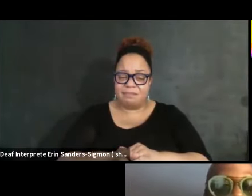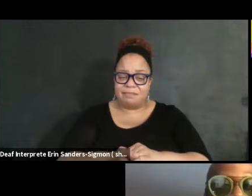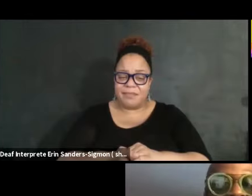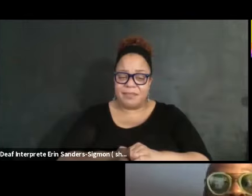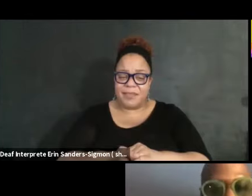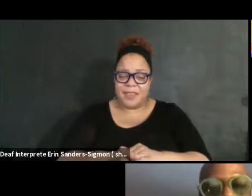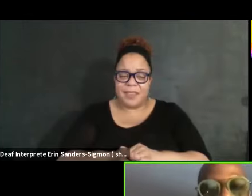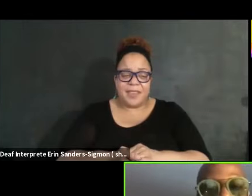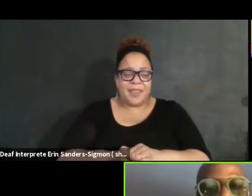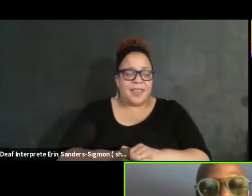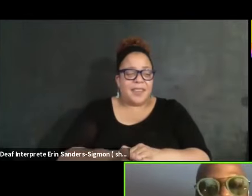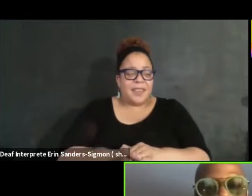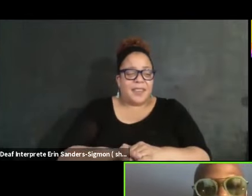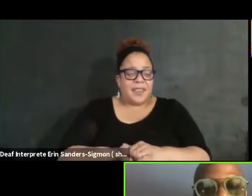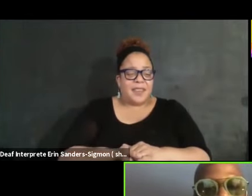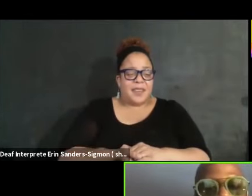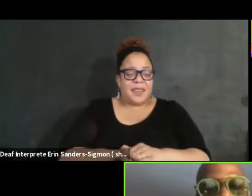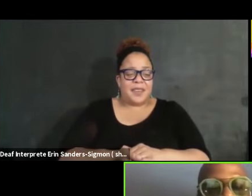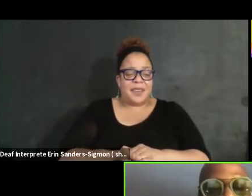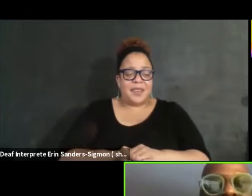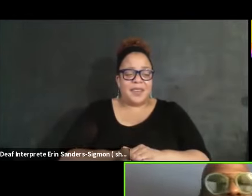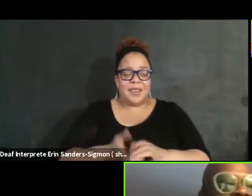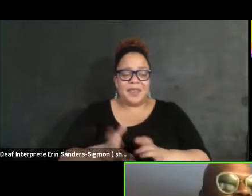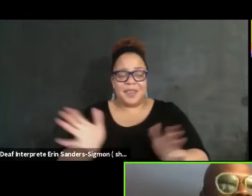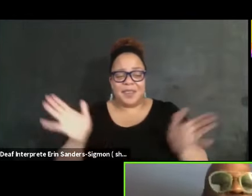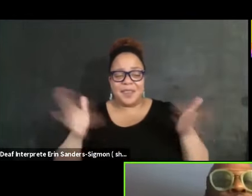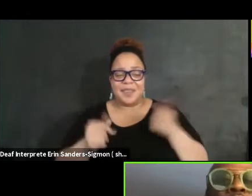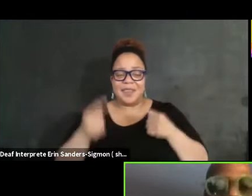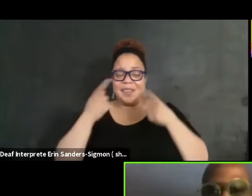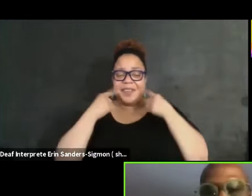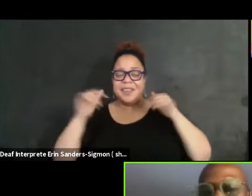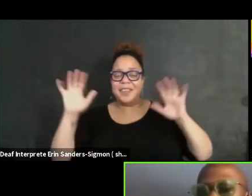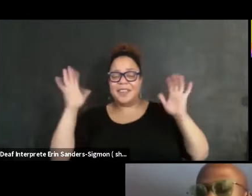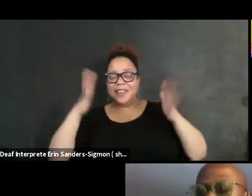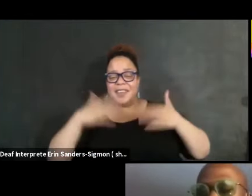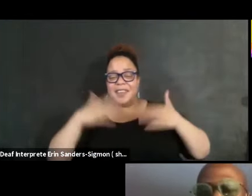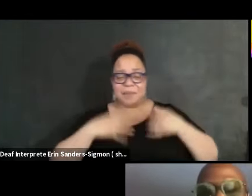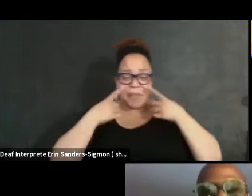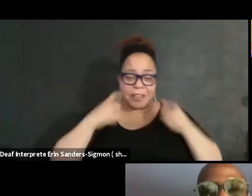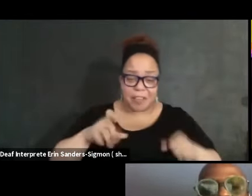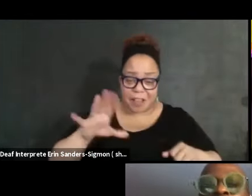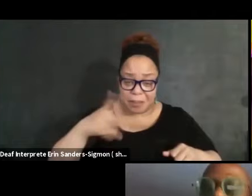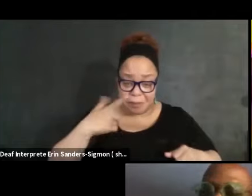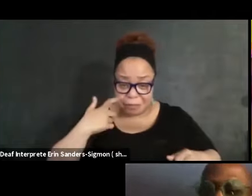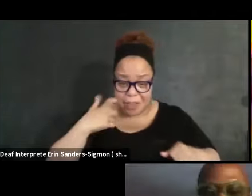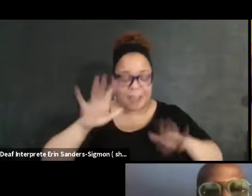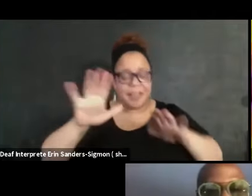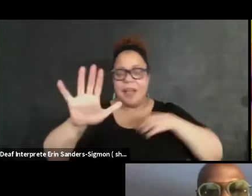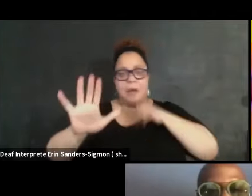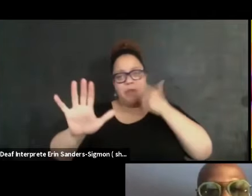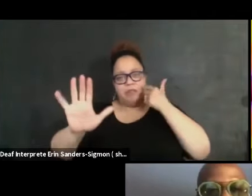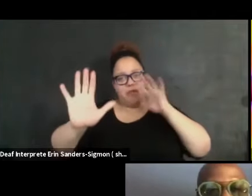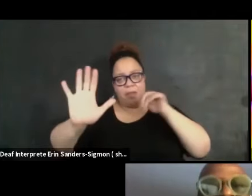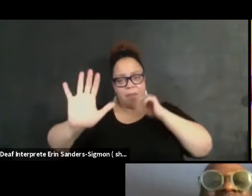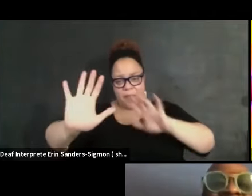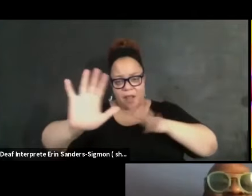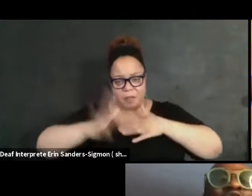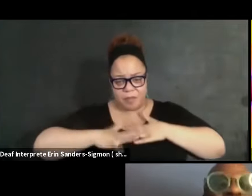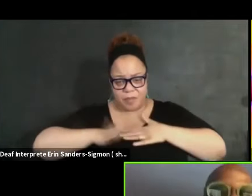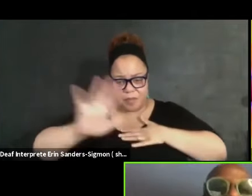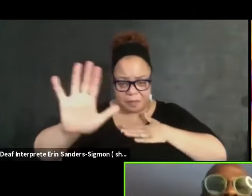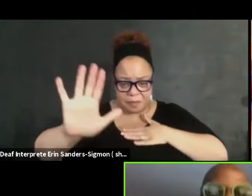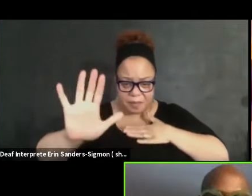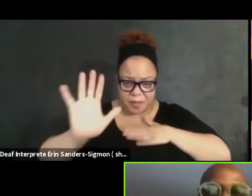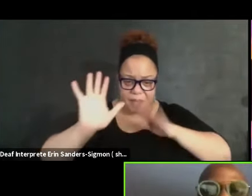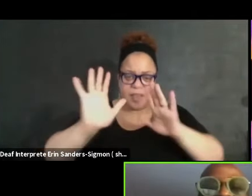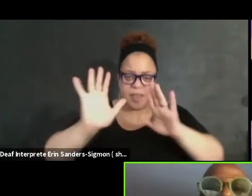I'm not crying, you're crying. I'm not crying, you're crying. Come on, poet. Let's